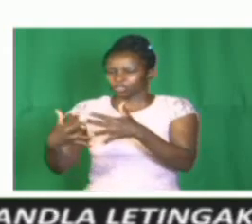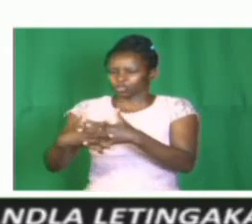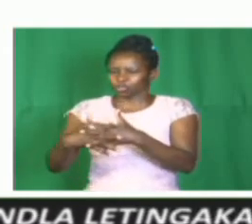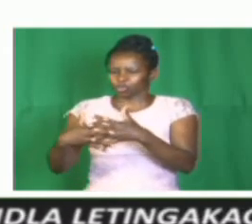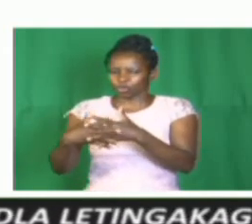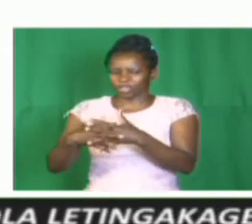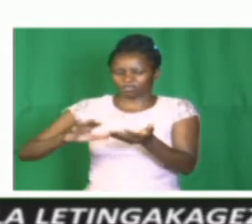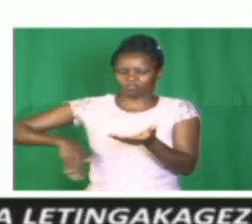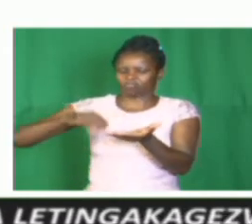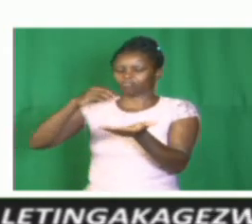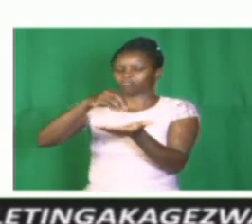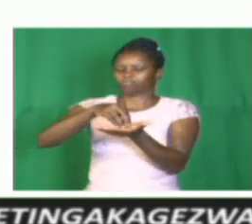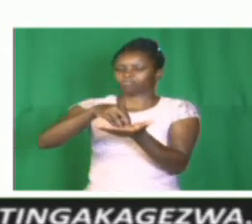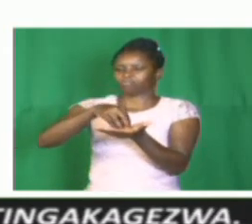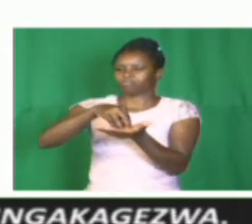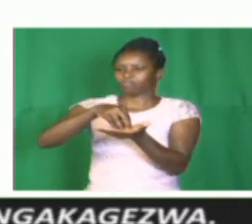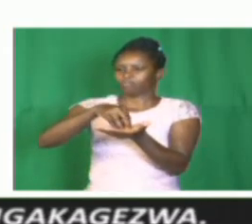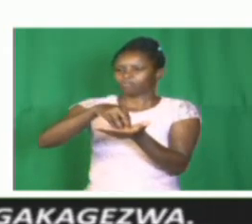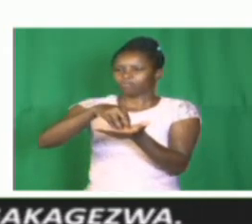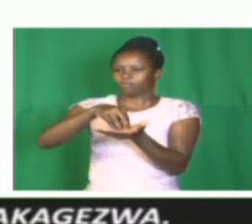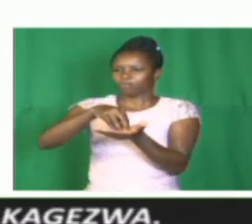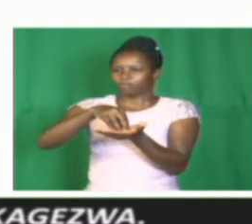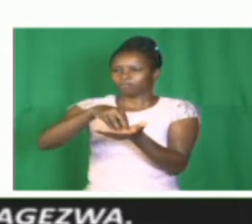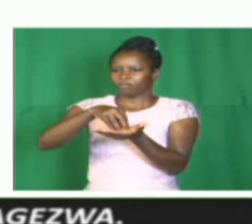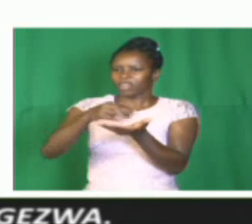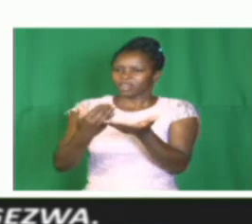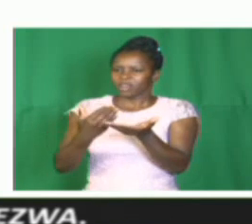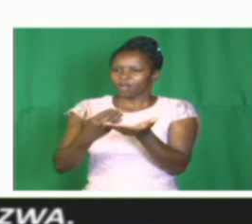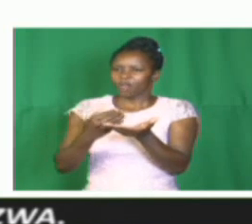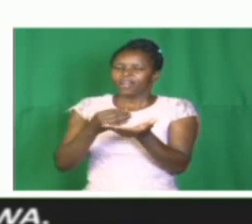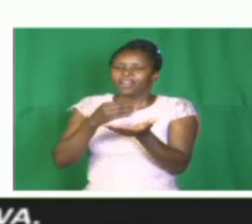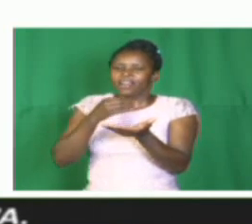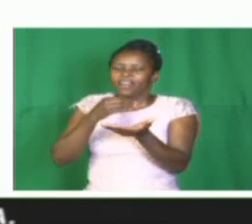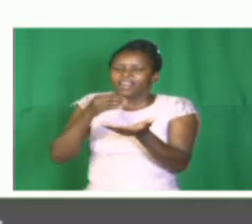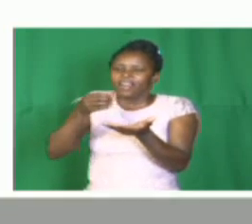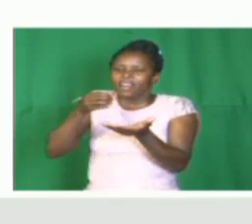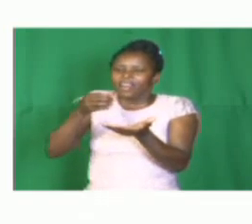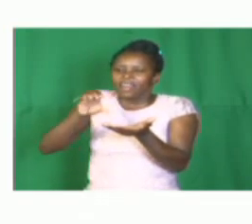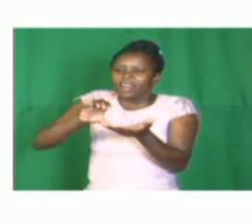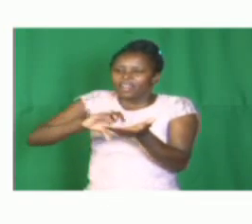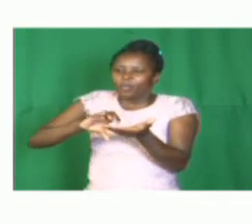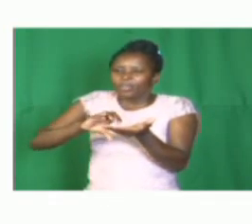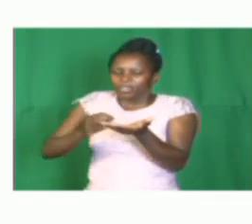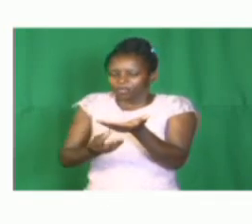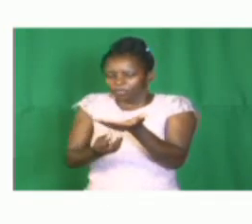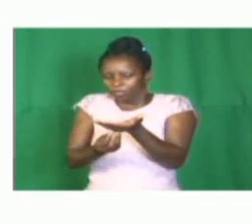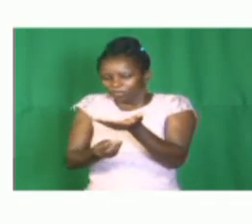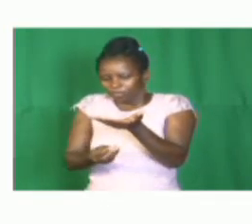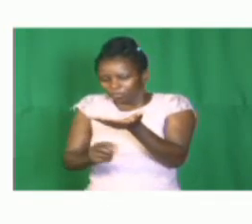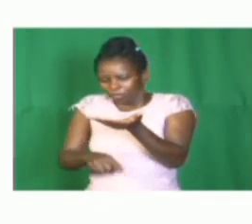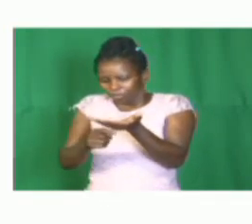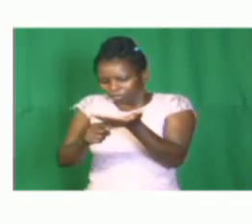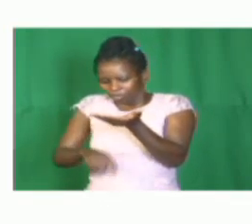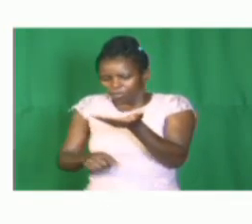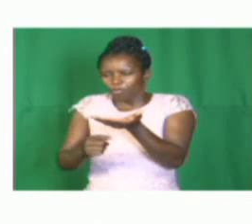on the filter paper while the liquid drips through into a container. The liquid